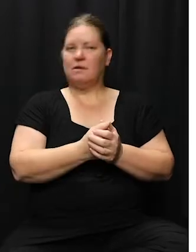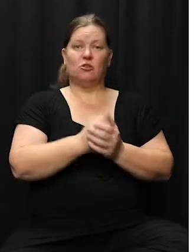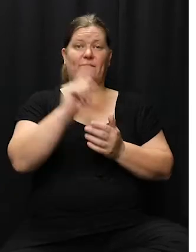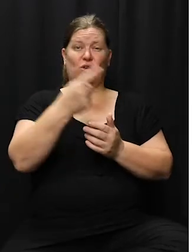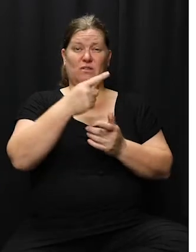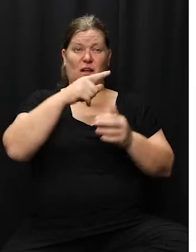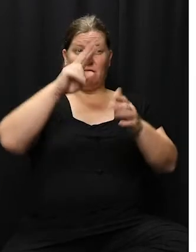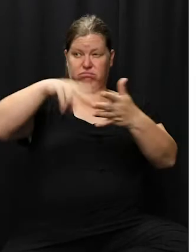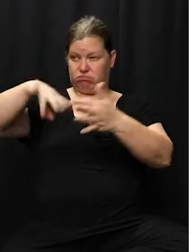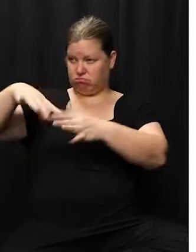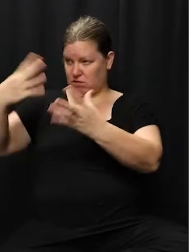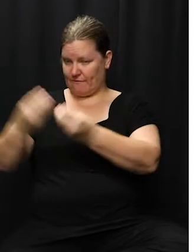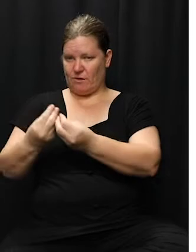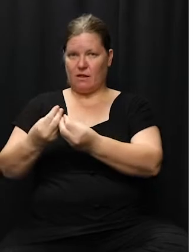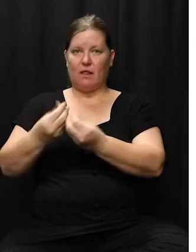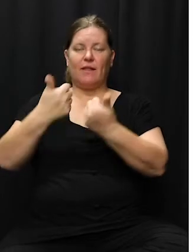throwing out half the questions.